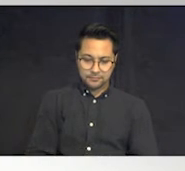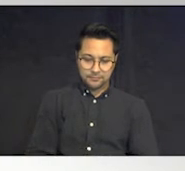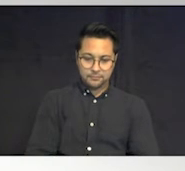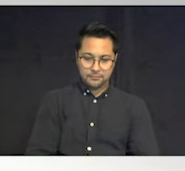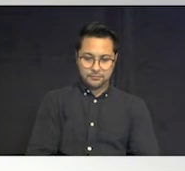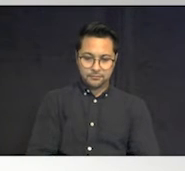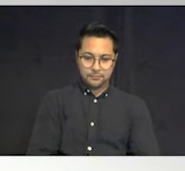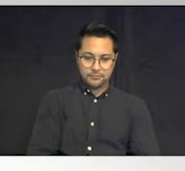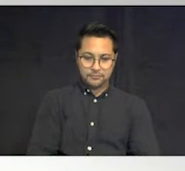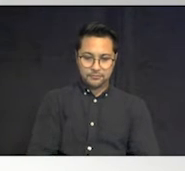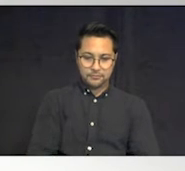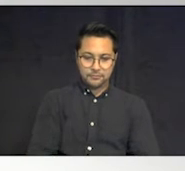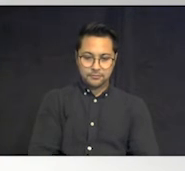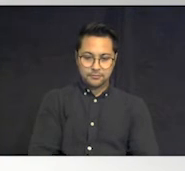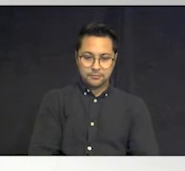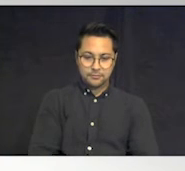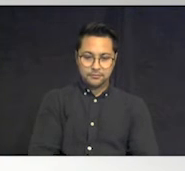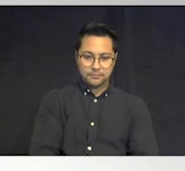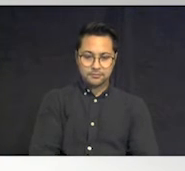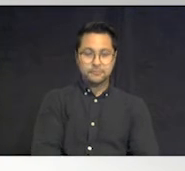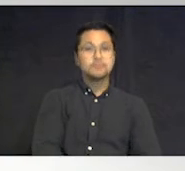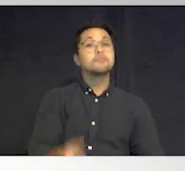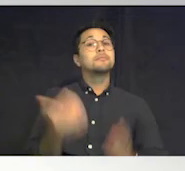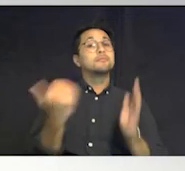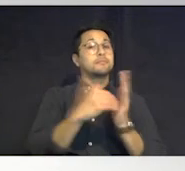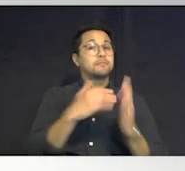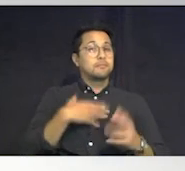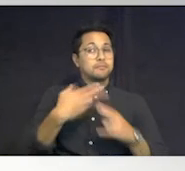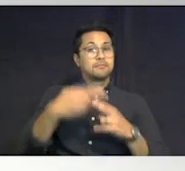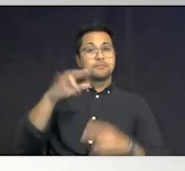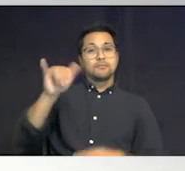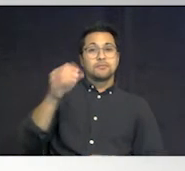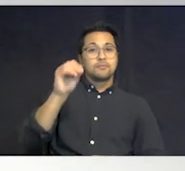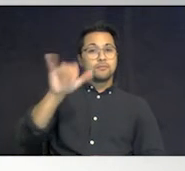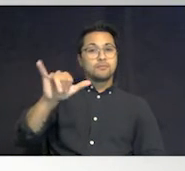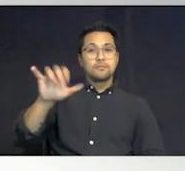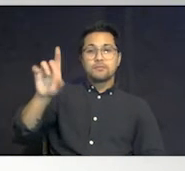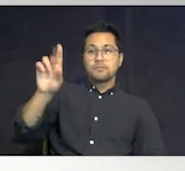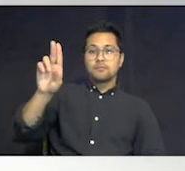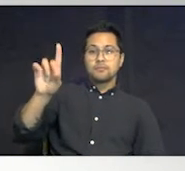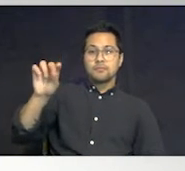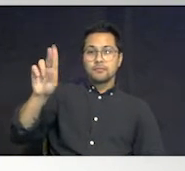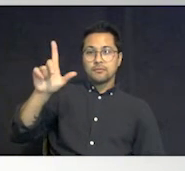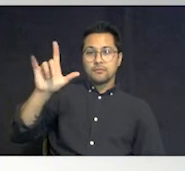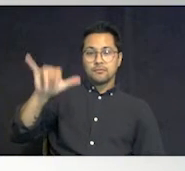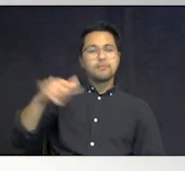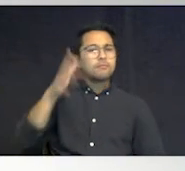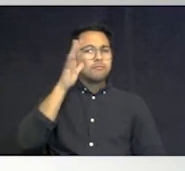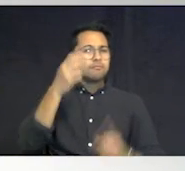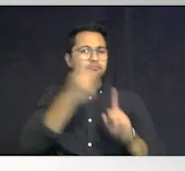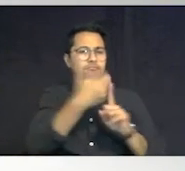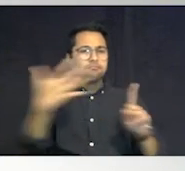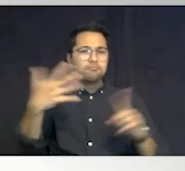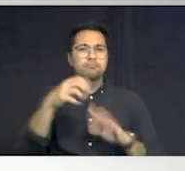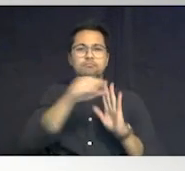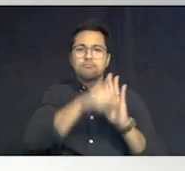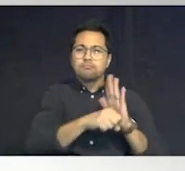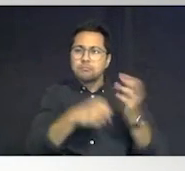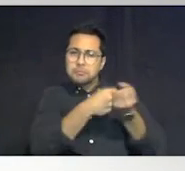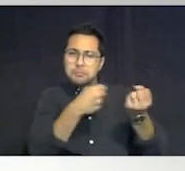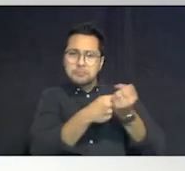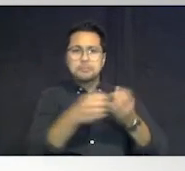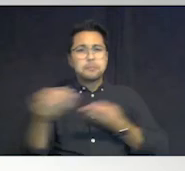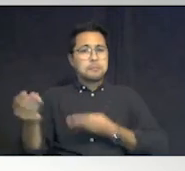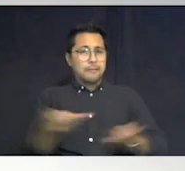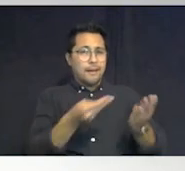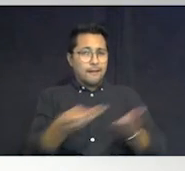Thank you. All right, as he said, my name is Joy Dunleavy, and I'm going to go into a little more depth about the state-sponsored mediation